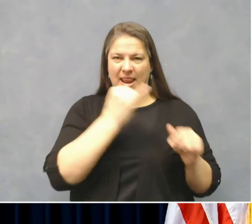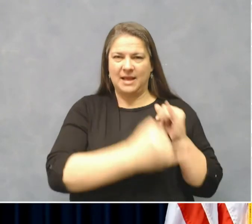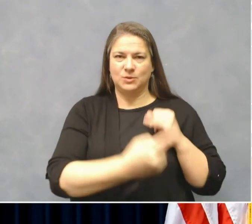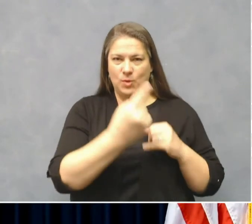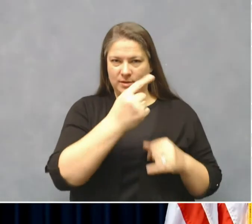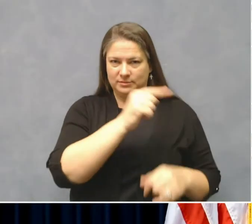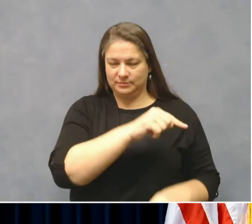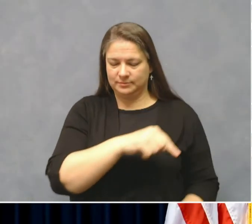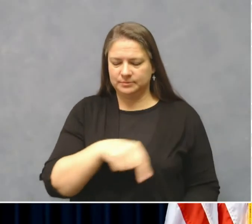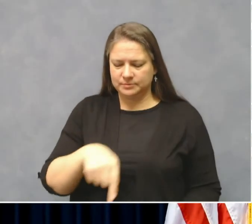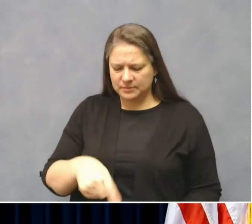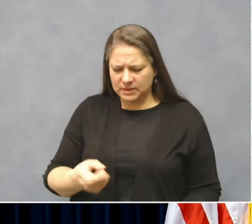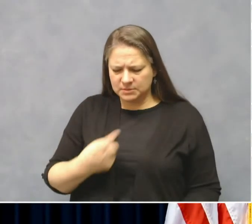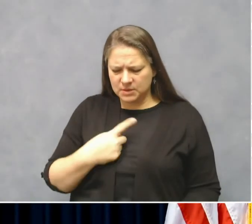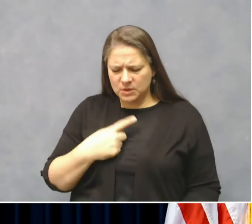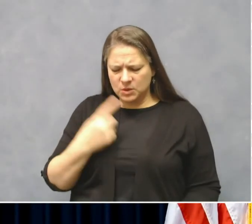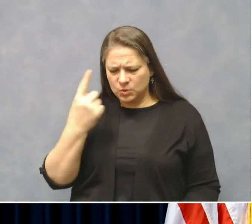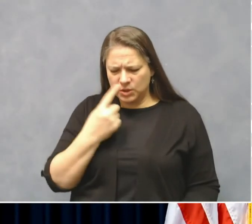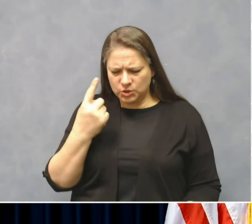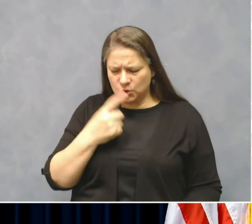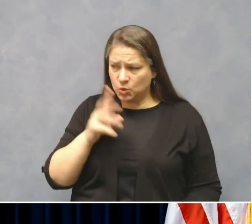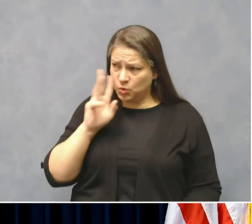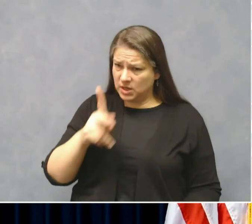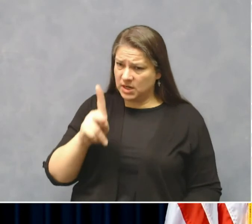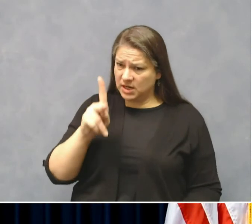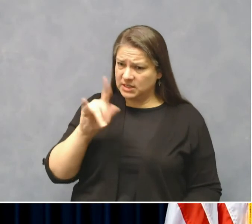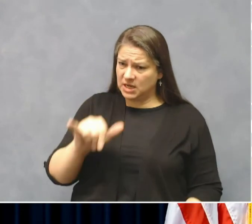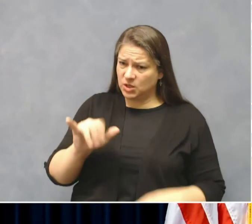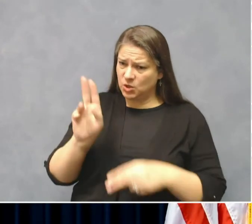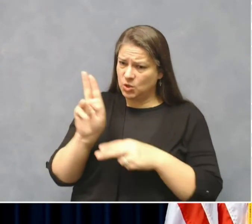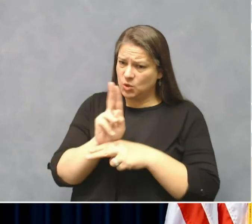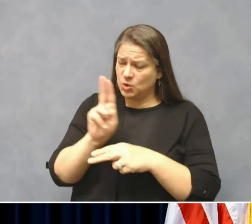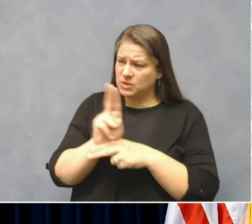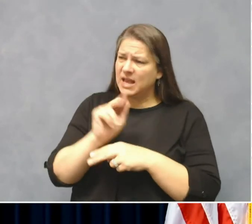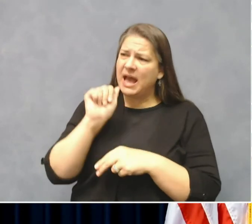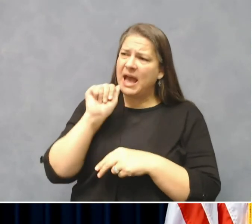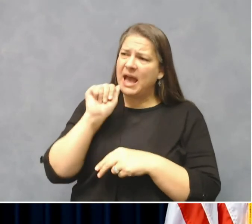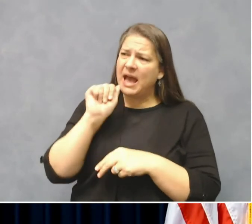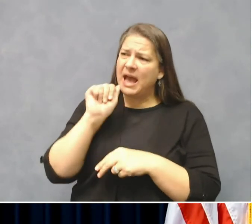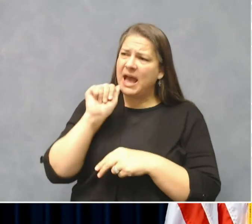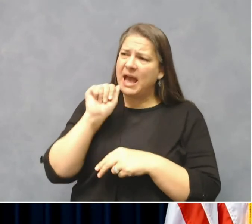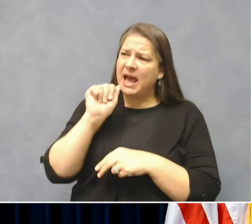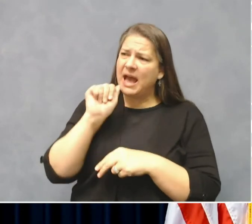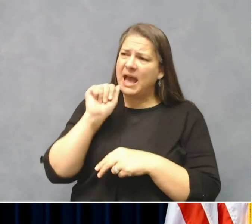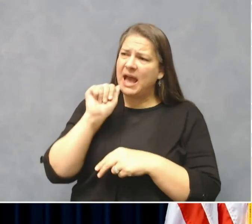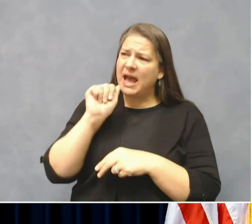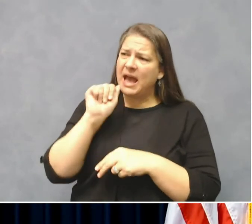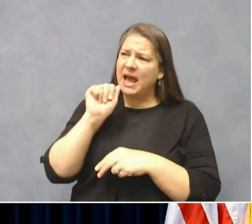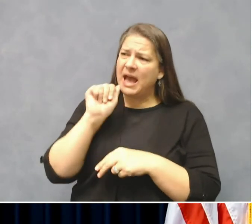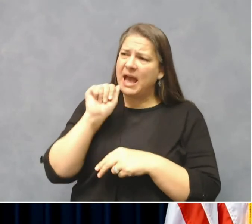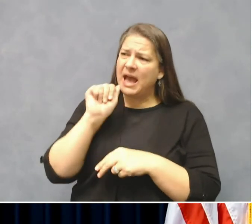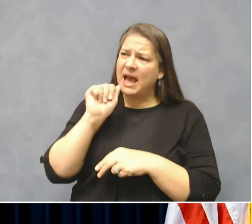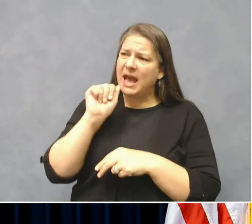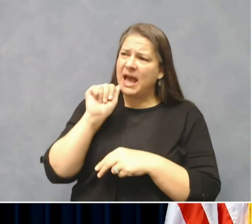Wondering if and when Kentucky will be using Apple's exposure notification API for COVID-19 content.